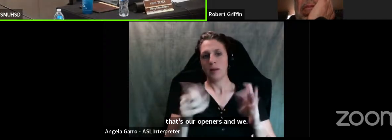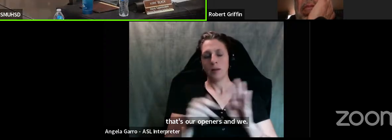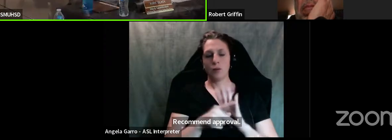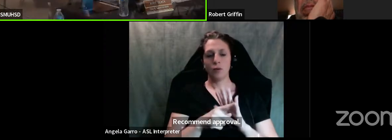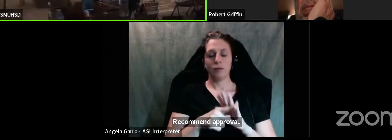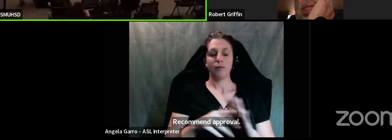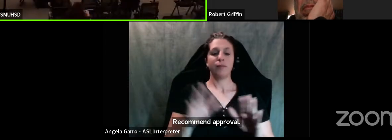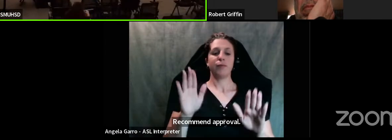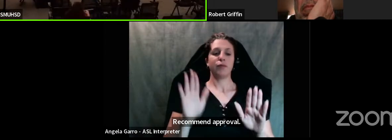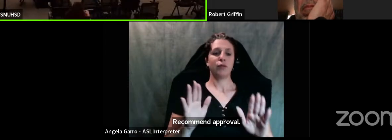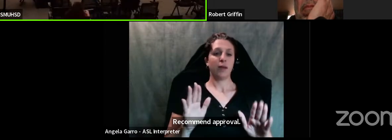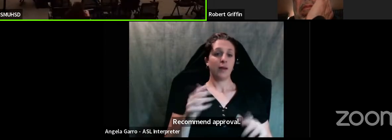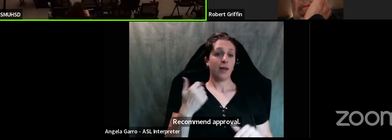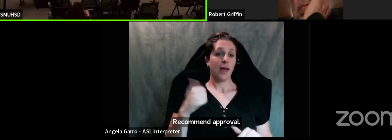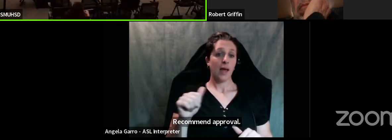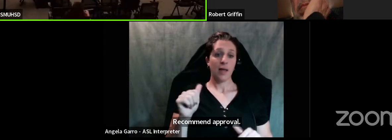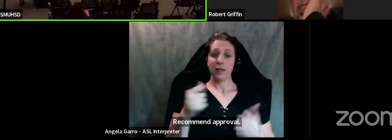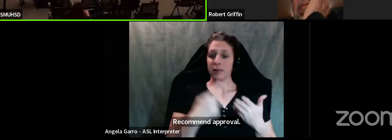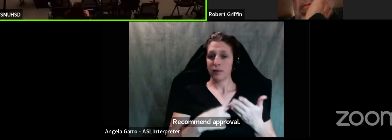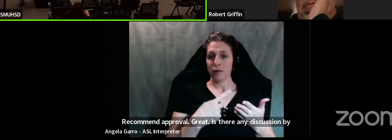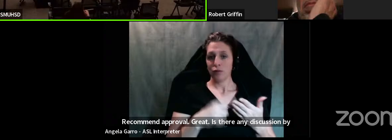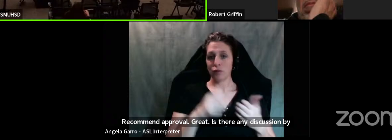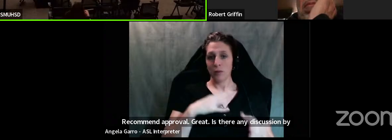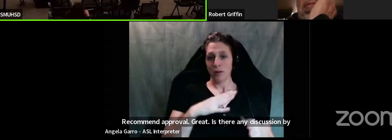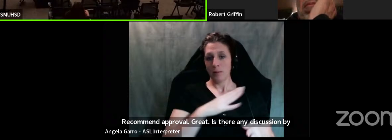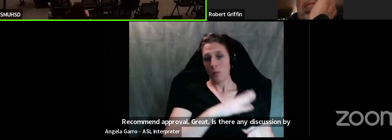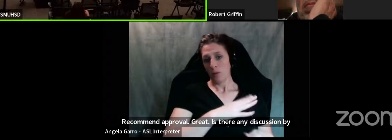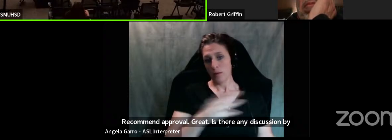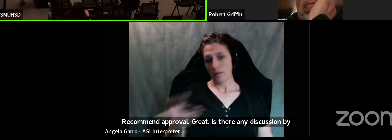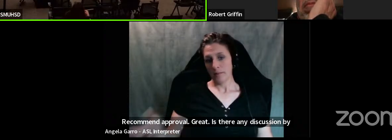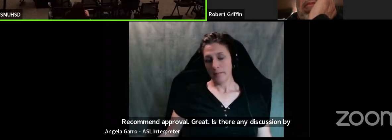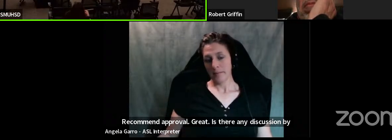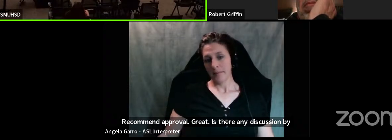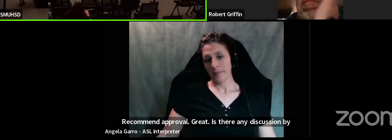Great. Is there any discussion by the board?